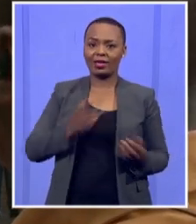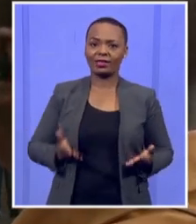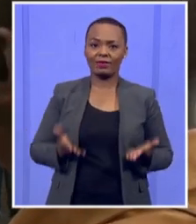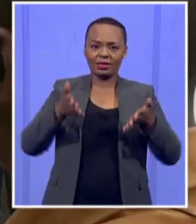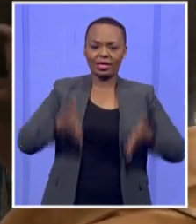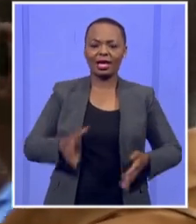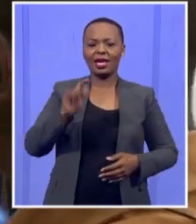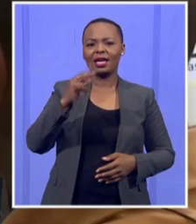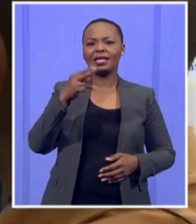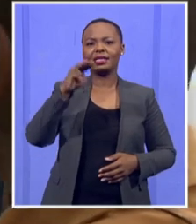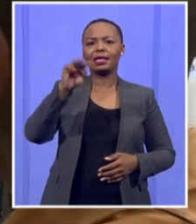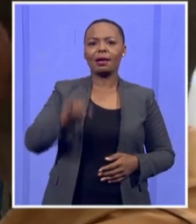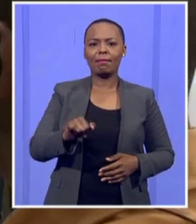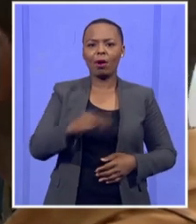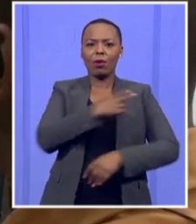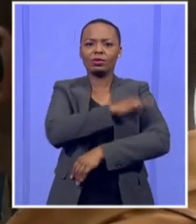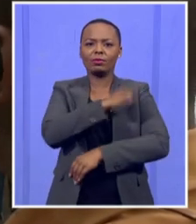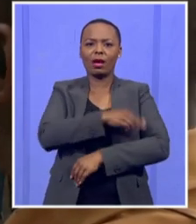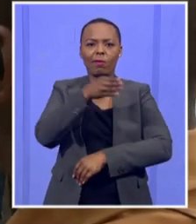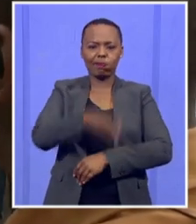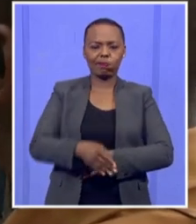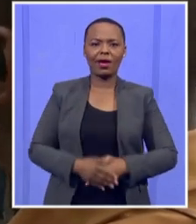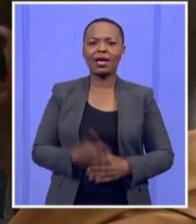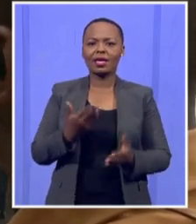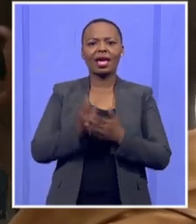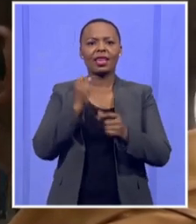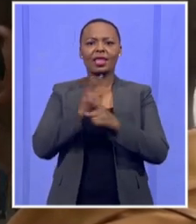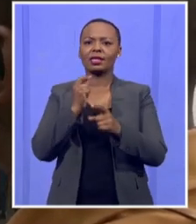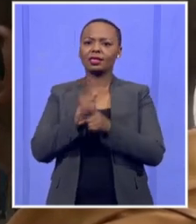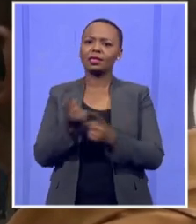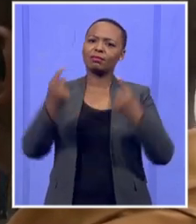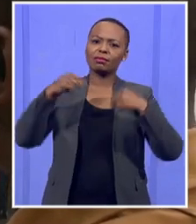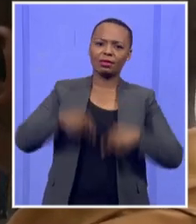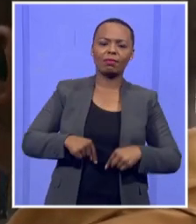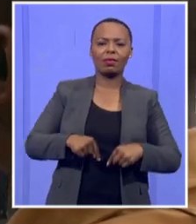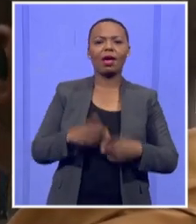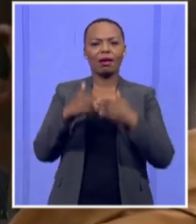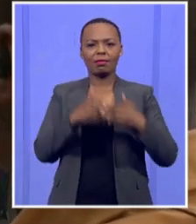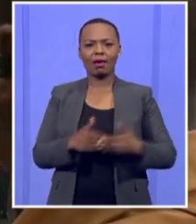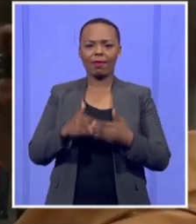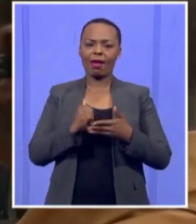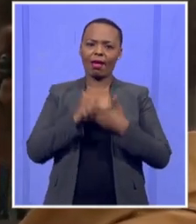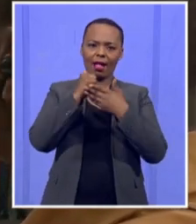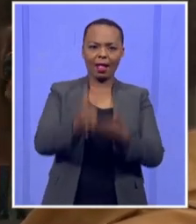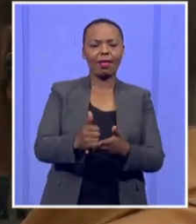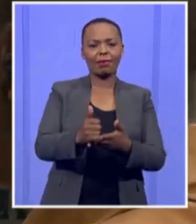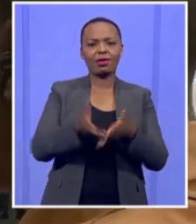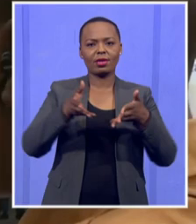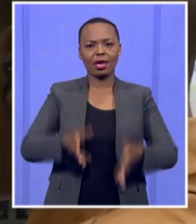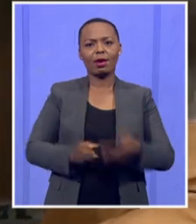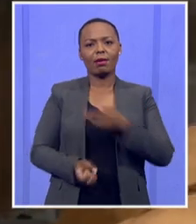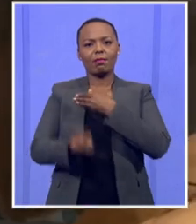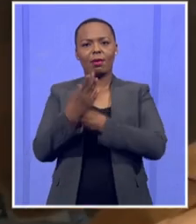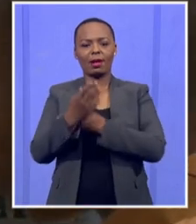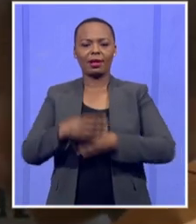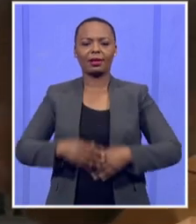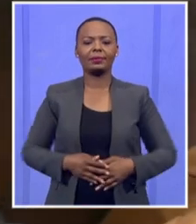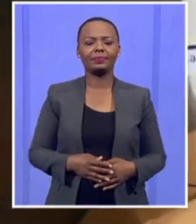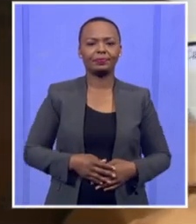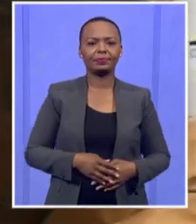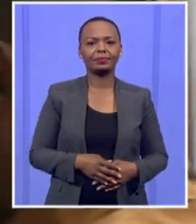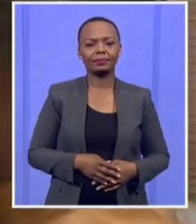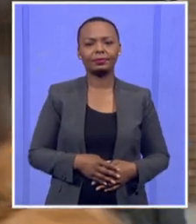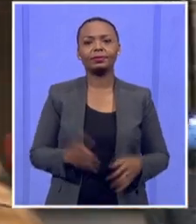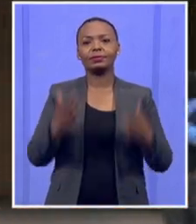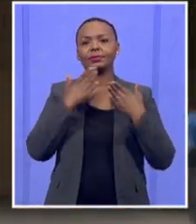can just get on a taxi, come and get the best care that they can get in South Africa, here in Mpumalanga. Dr. Motloung,